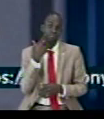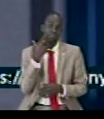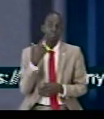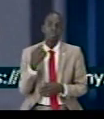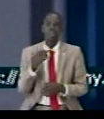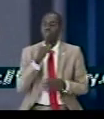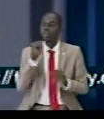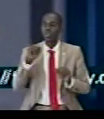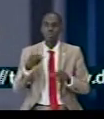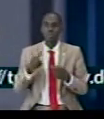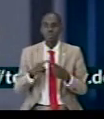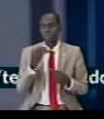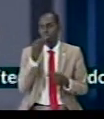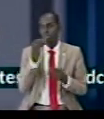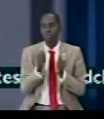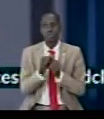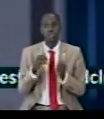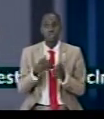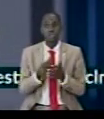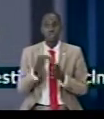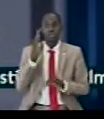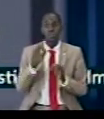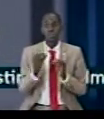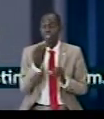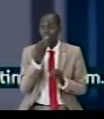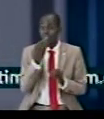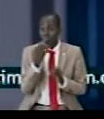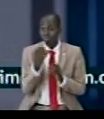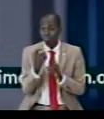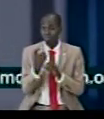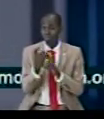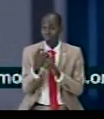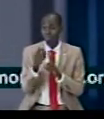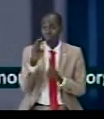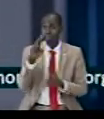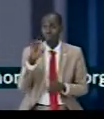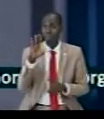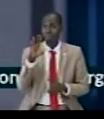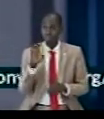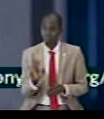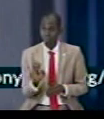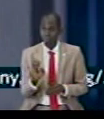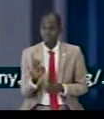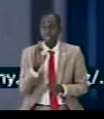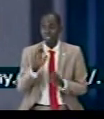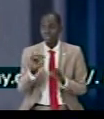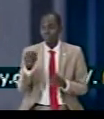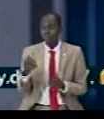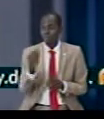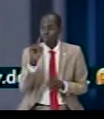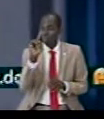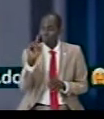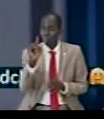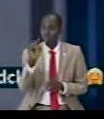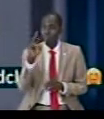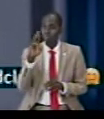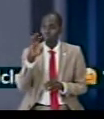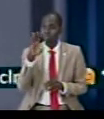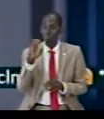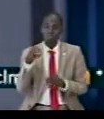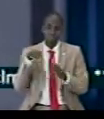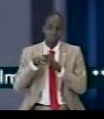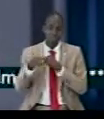eat with it. If I'm eating rice, if a grain enters into that hole, it was